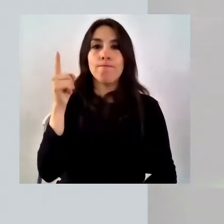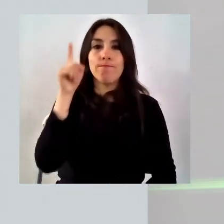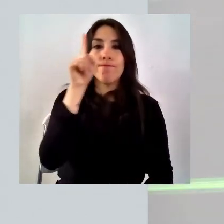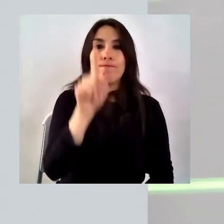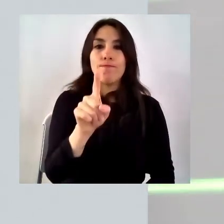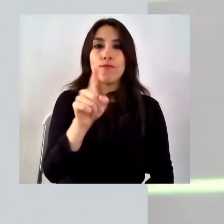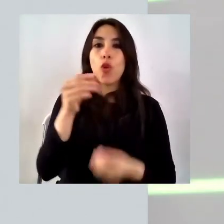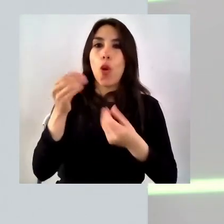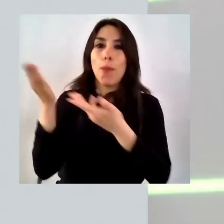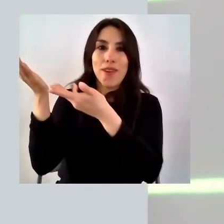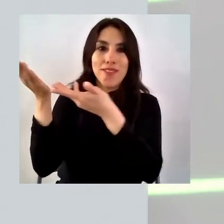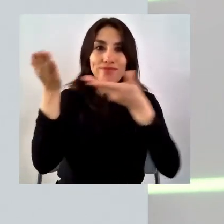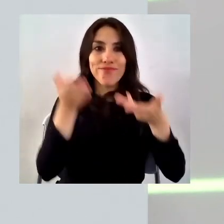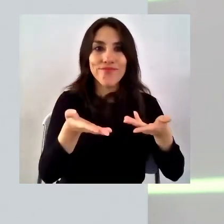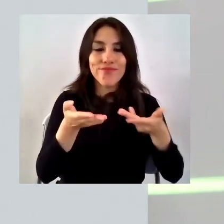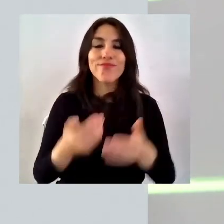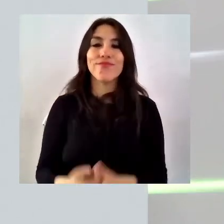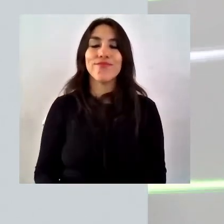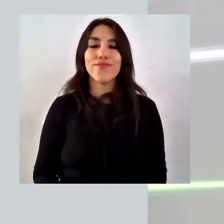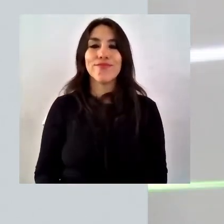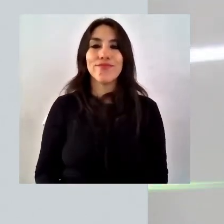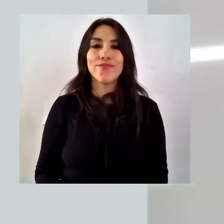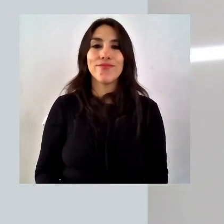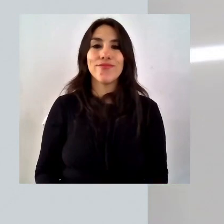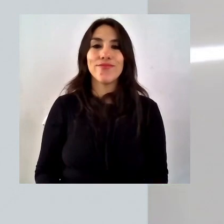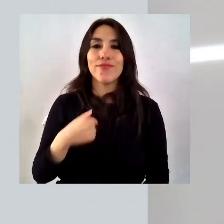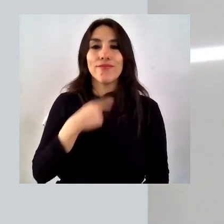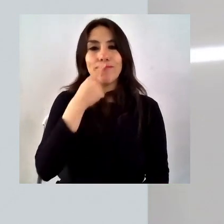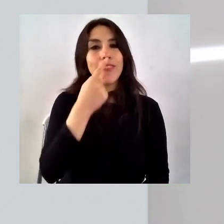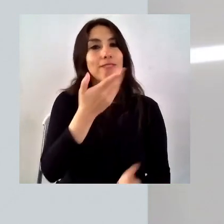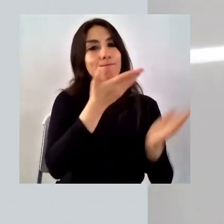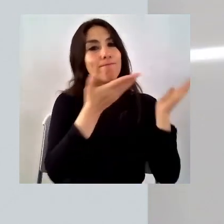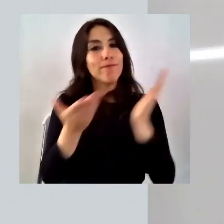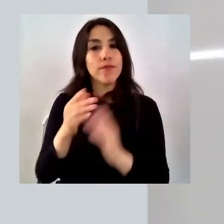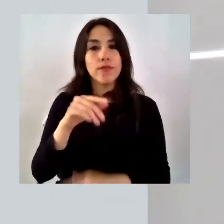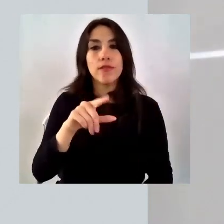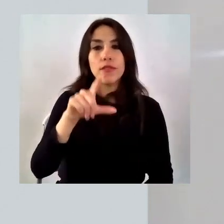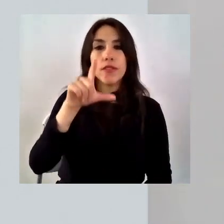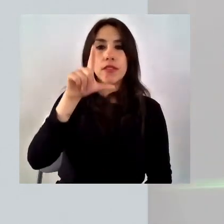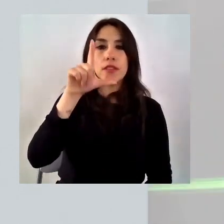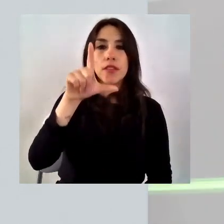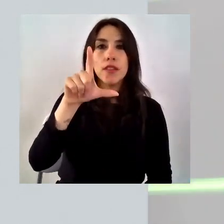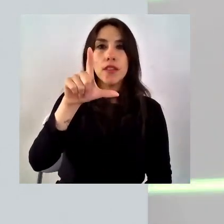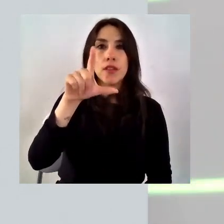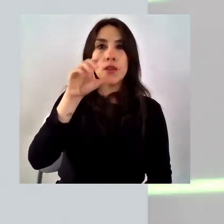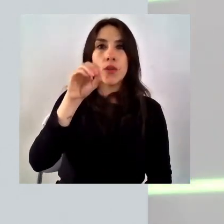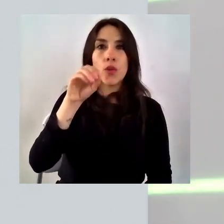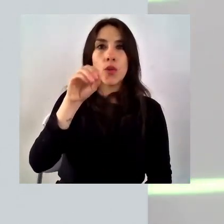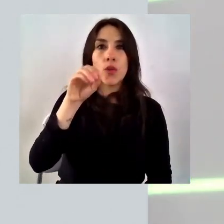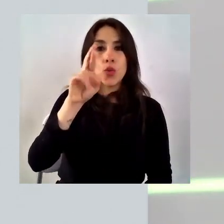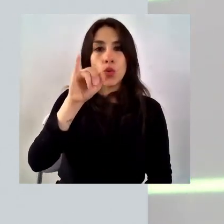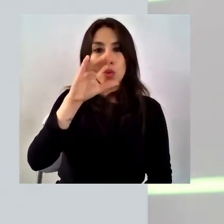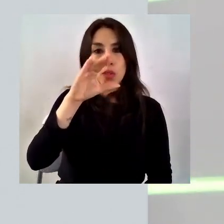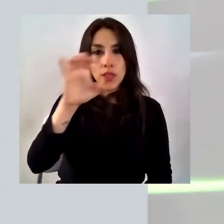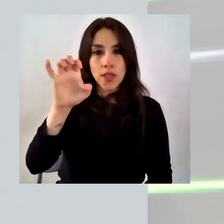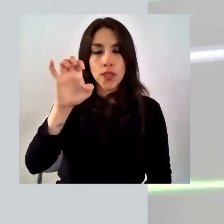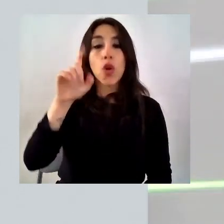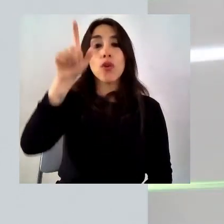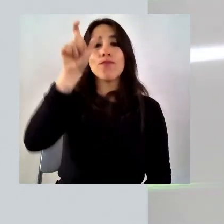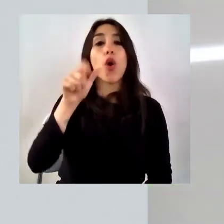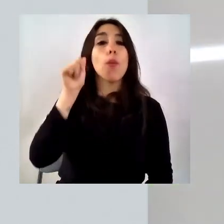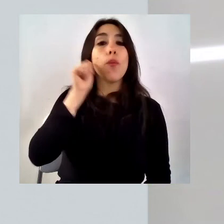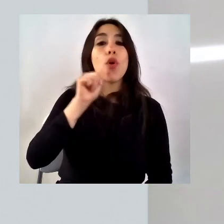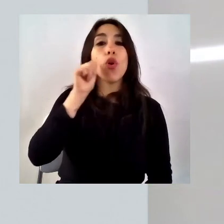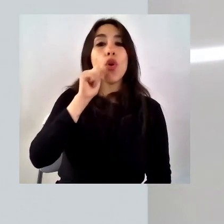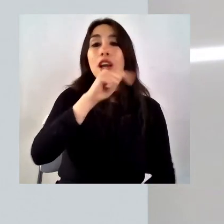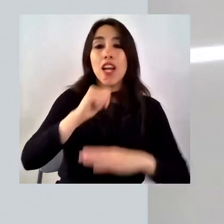guest. It falls to me to introduce Laurie Henneborn, Managing Director of Research